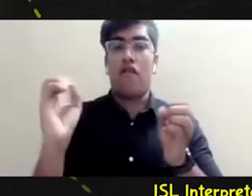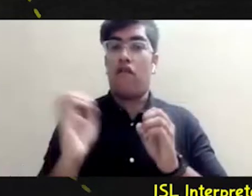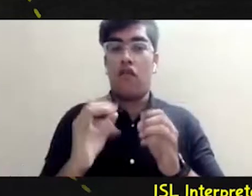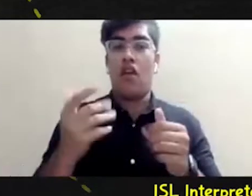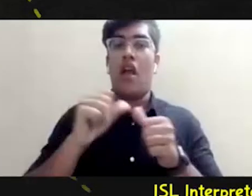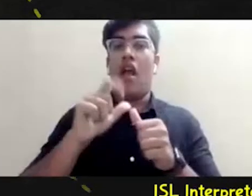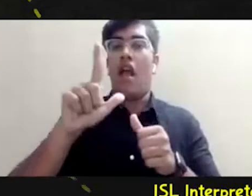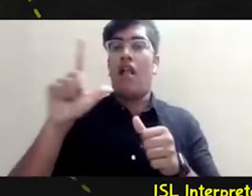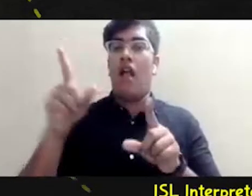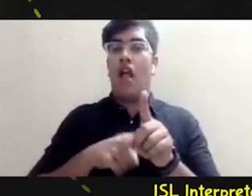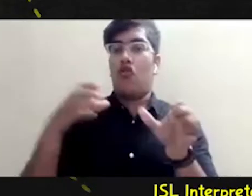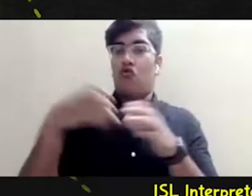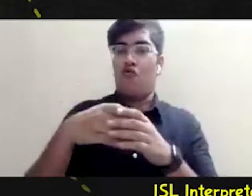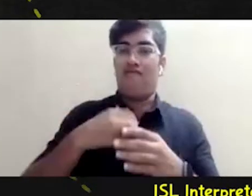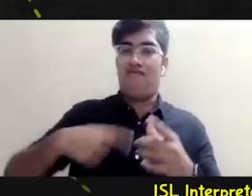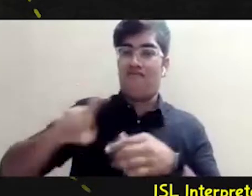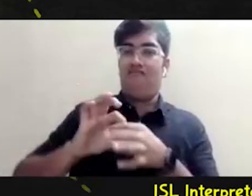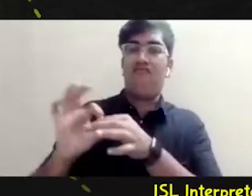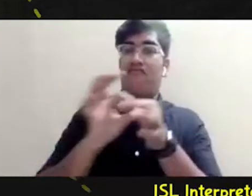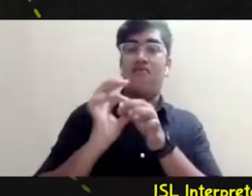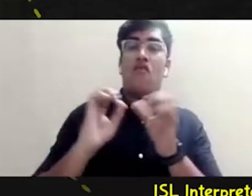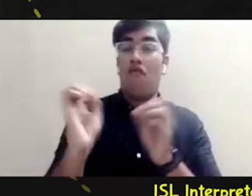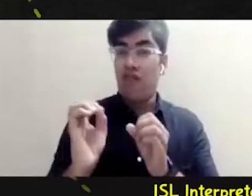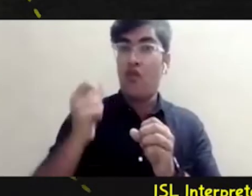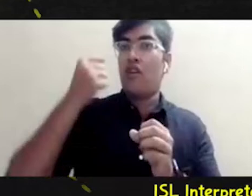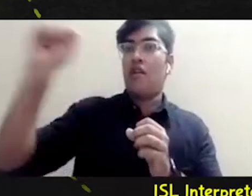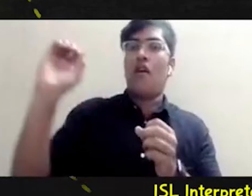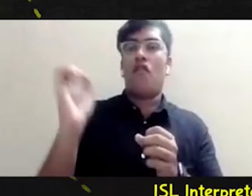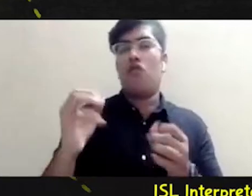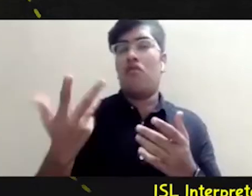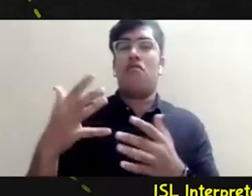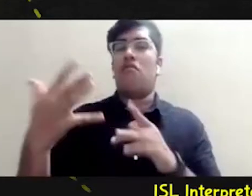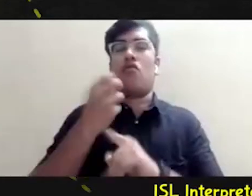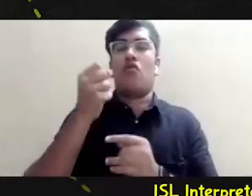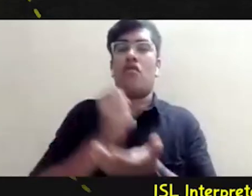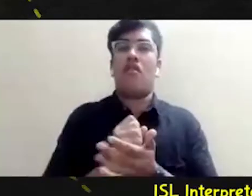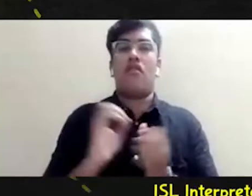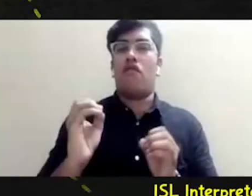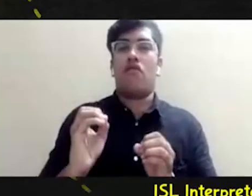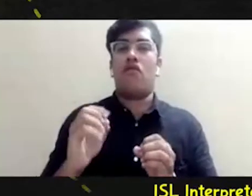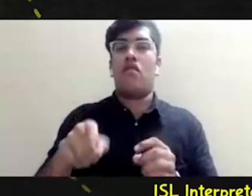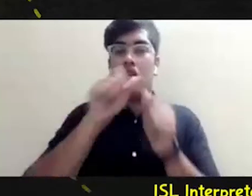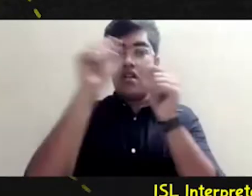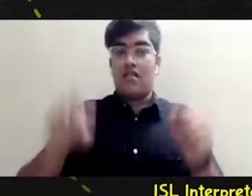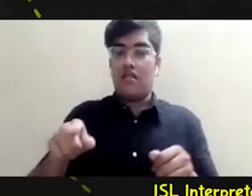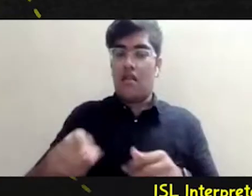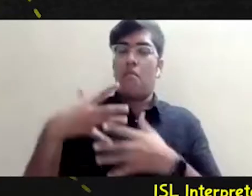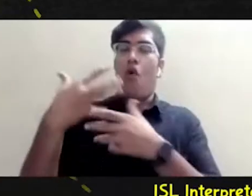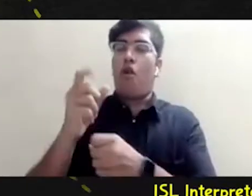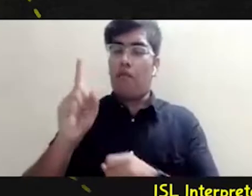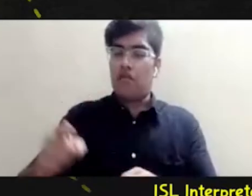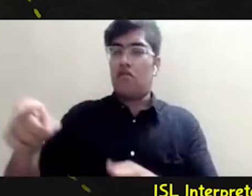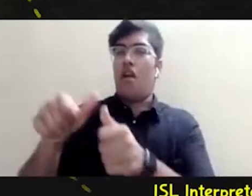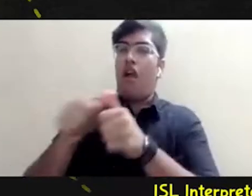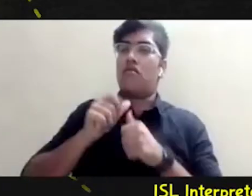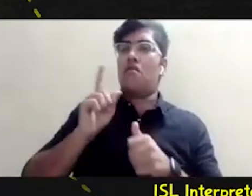and actually demand for it, I don't think that there is other way to make the system accountable. And the system